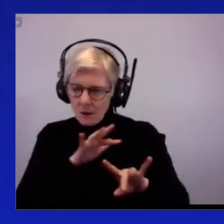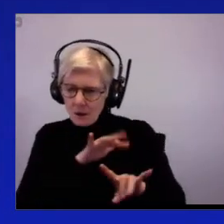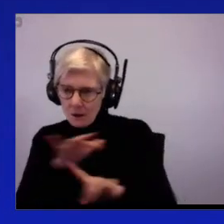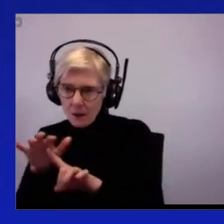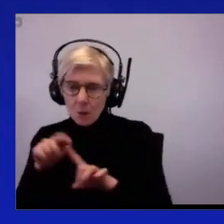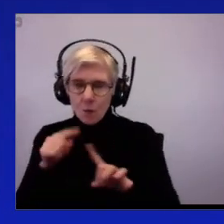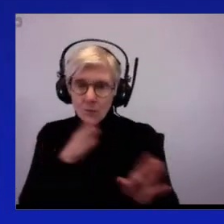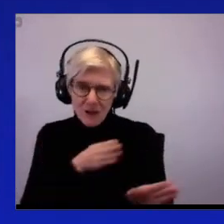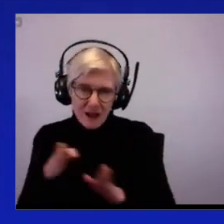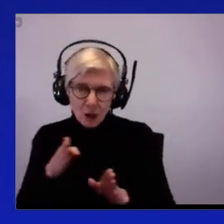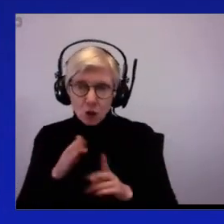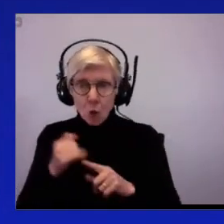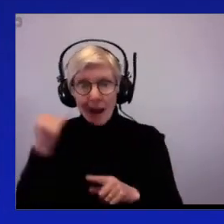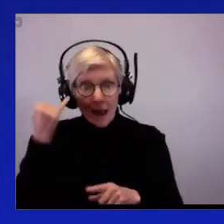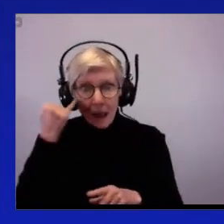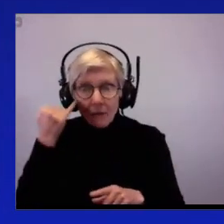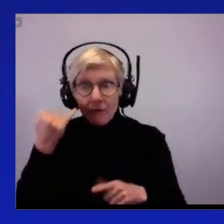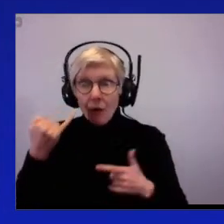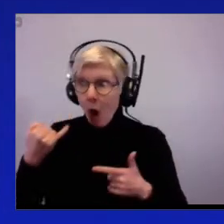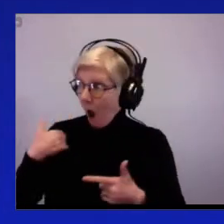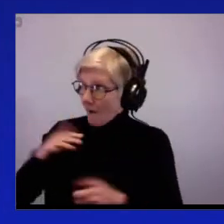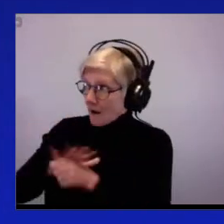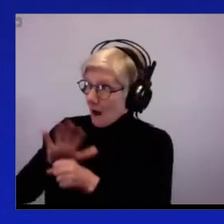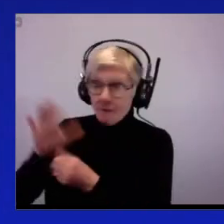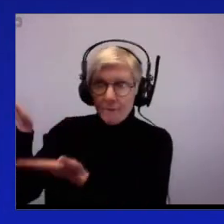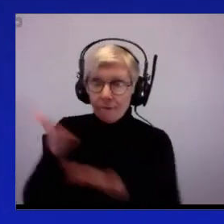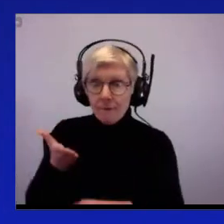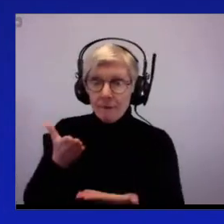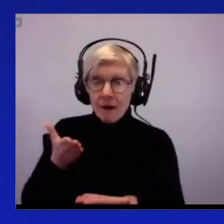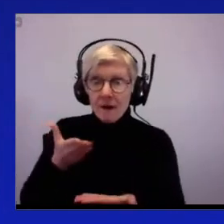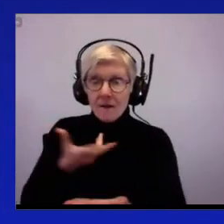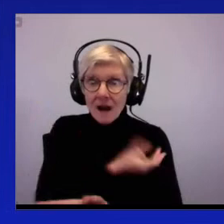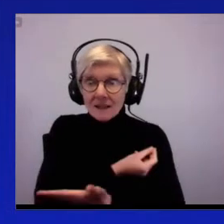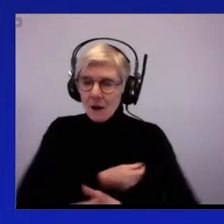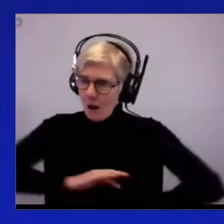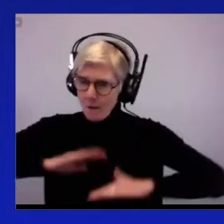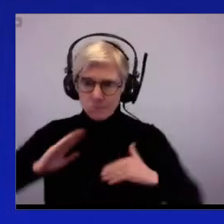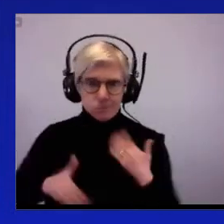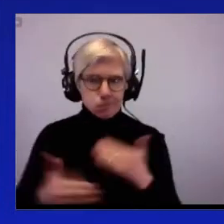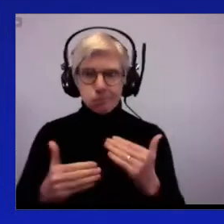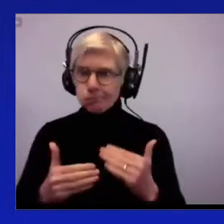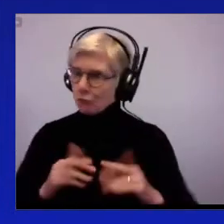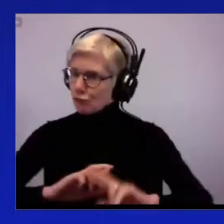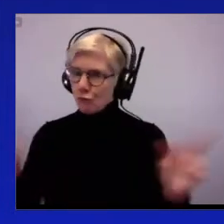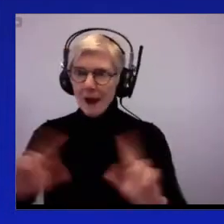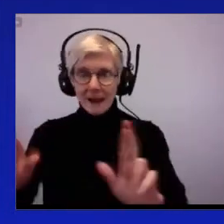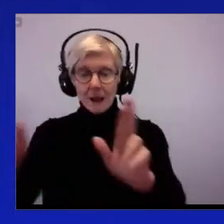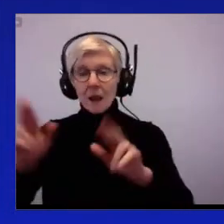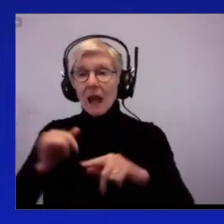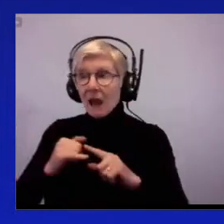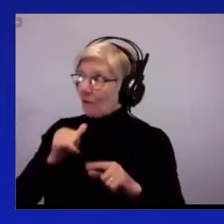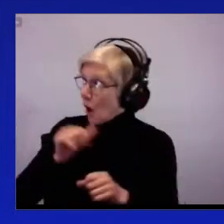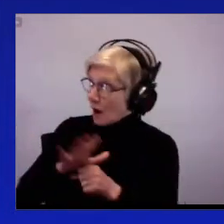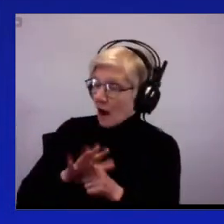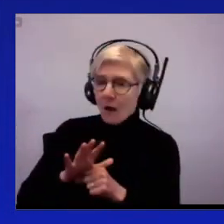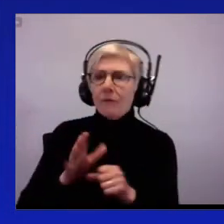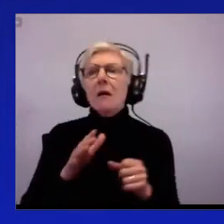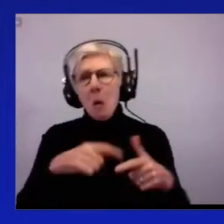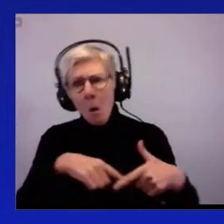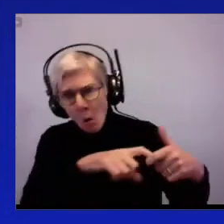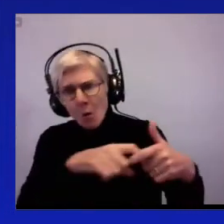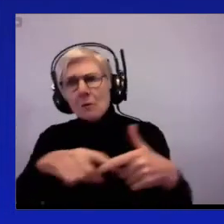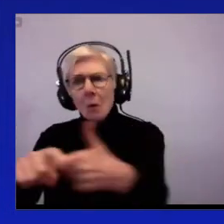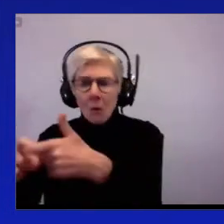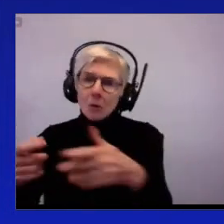able to ramp up if we require it or ramp down when we don't have vaccine. It's all dependent on vaccine. So directly to your question, if we get tons of